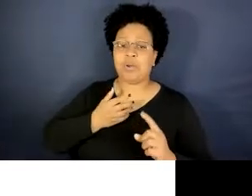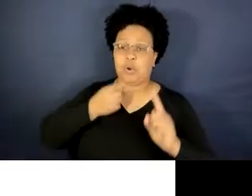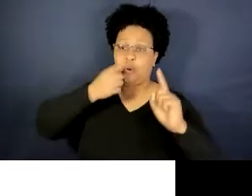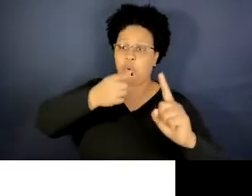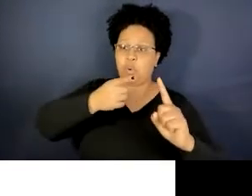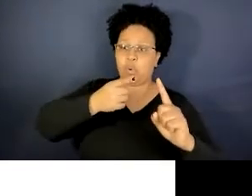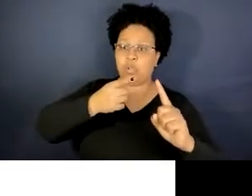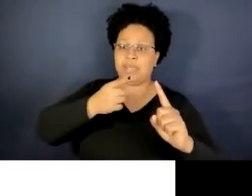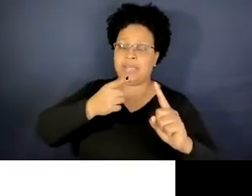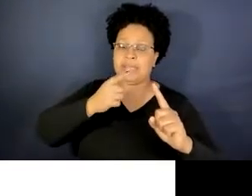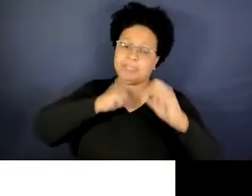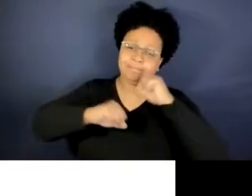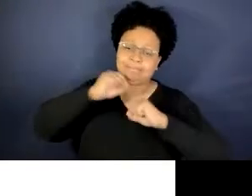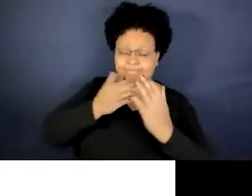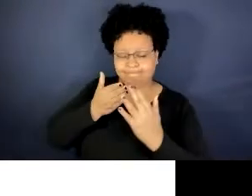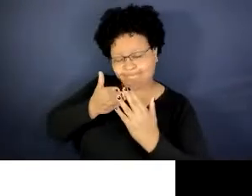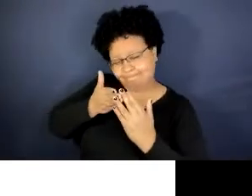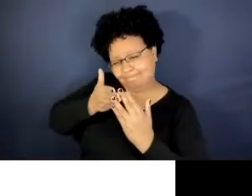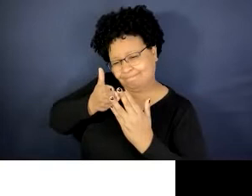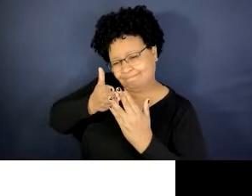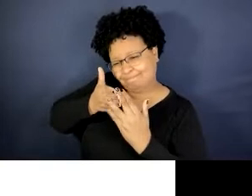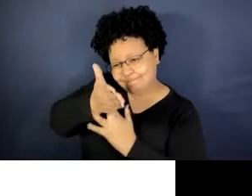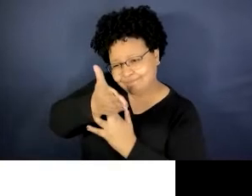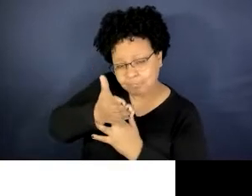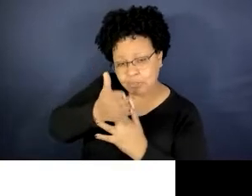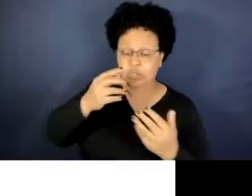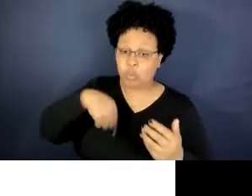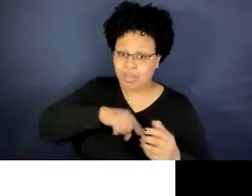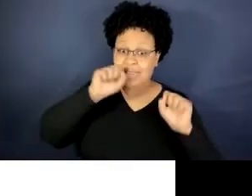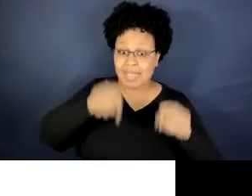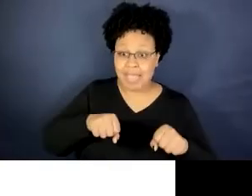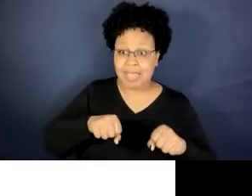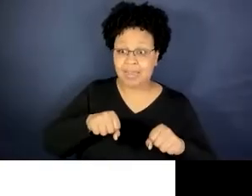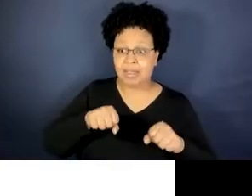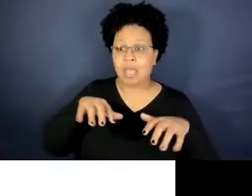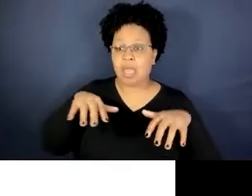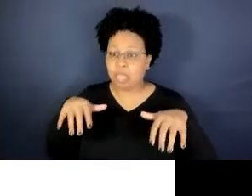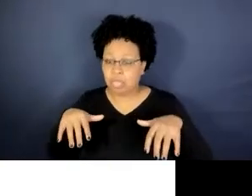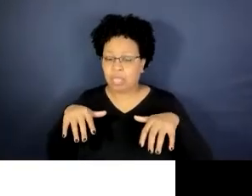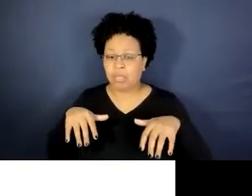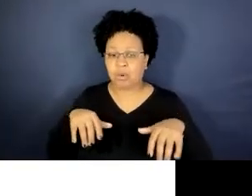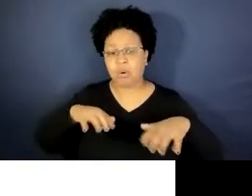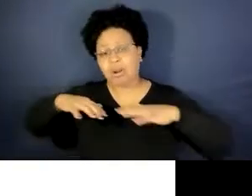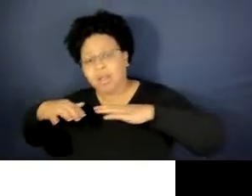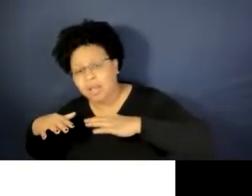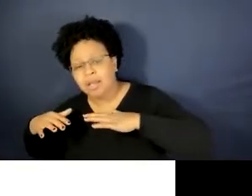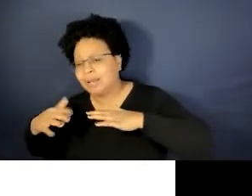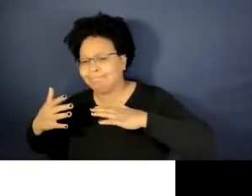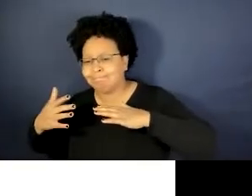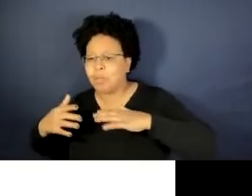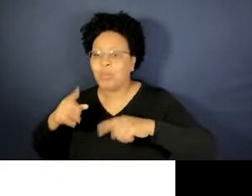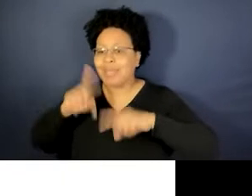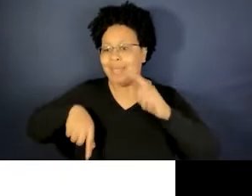We have to keep walking through. We can't fall down. That's why we can't get the beat down. We've got to walk through. And so when you think about